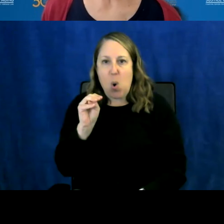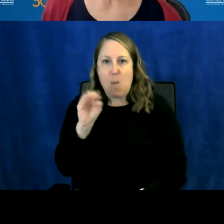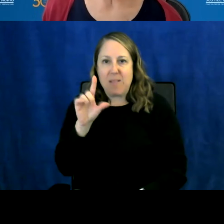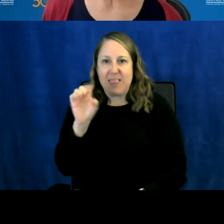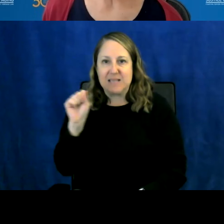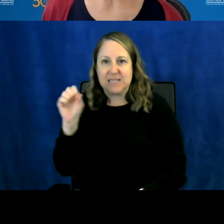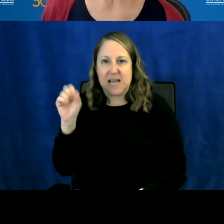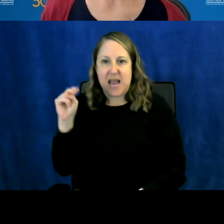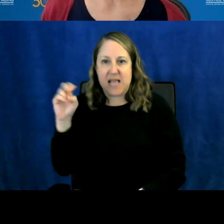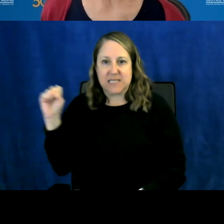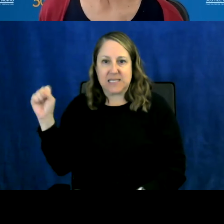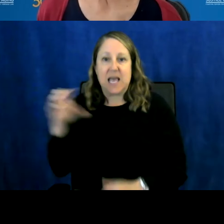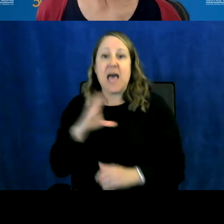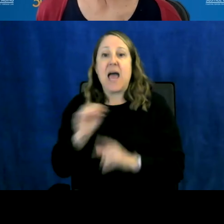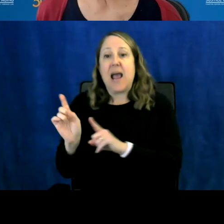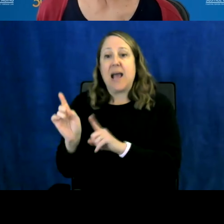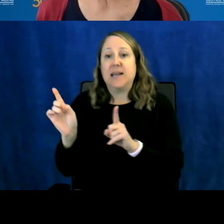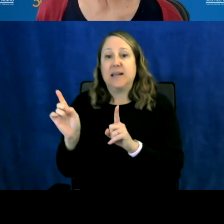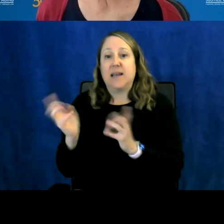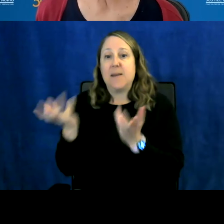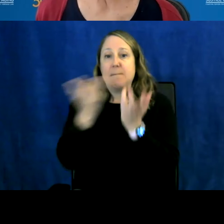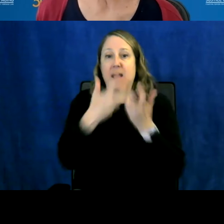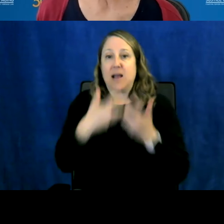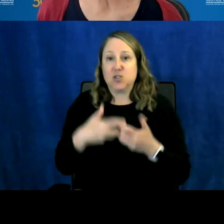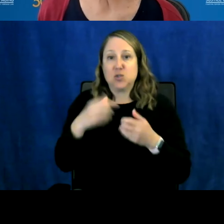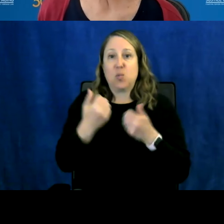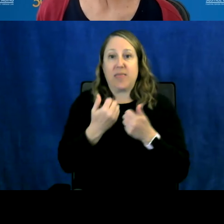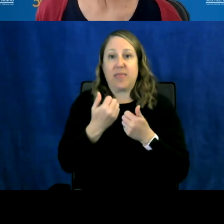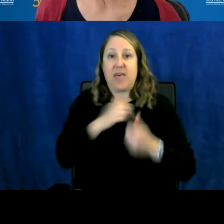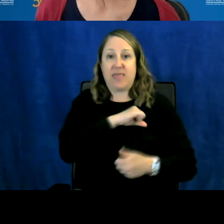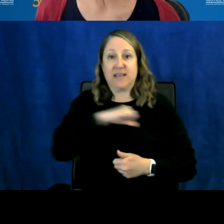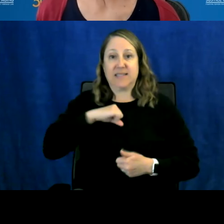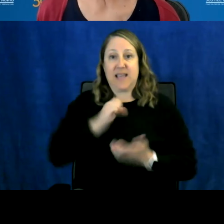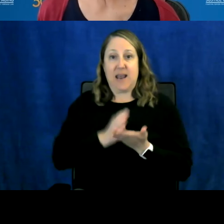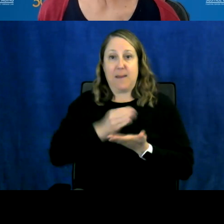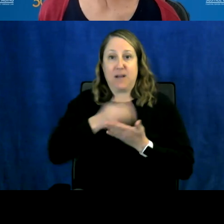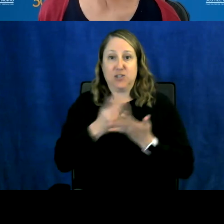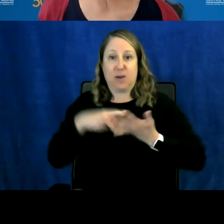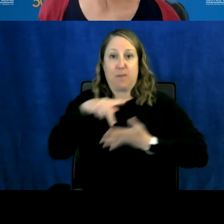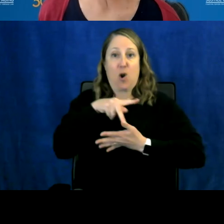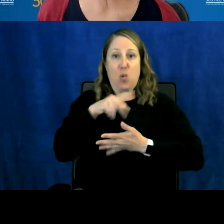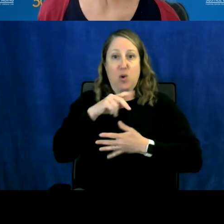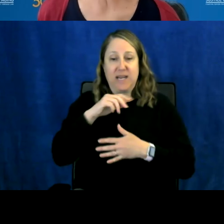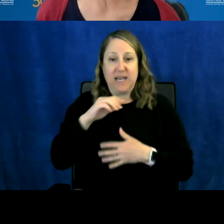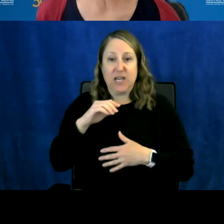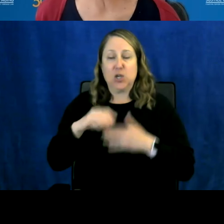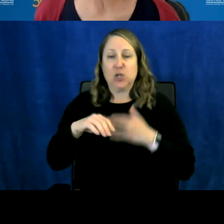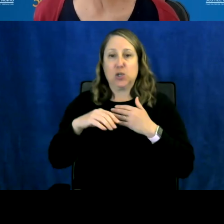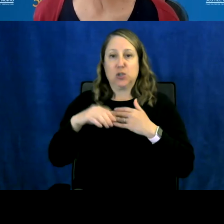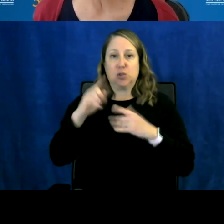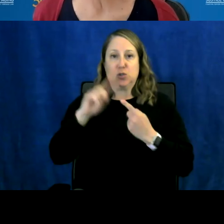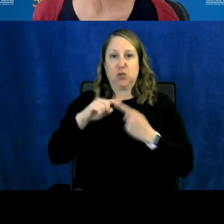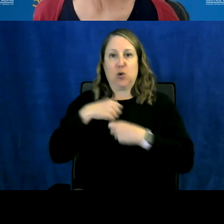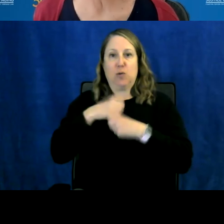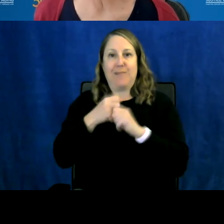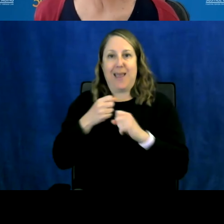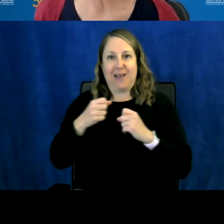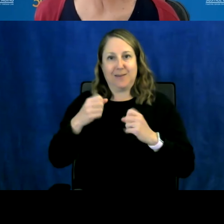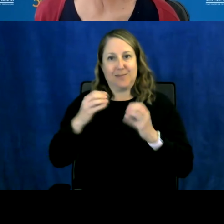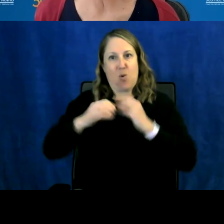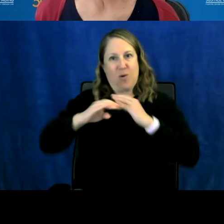it aligns with the Senate budget priority to create a stabilization for older adults and people